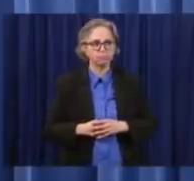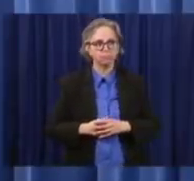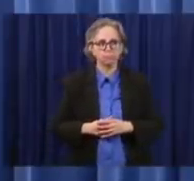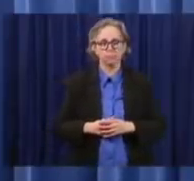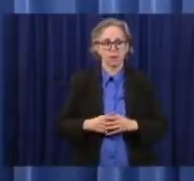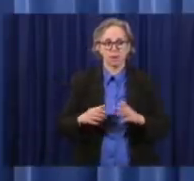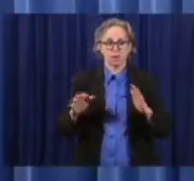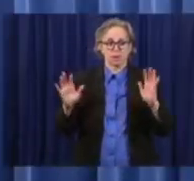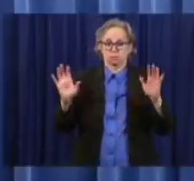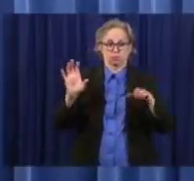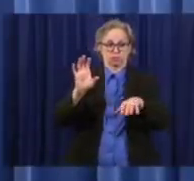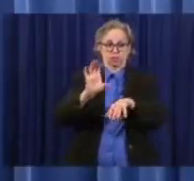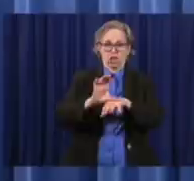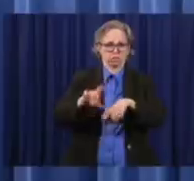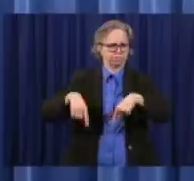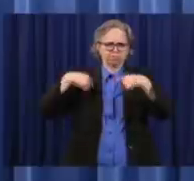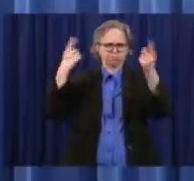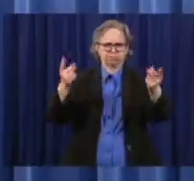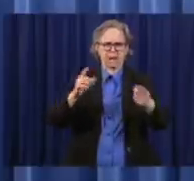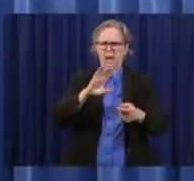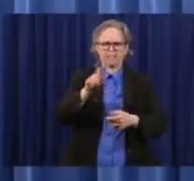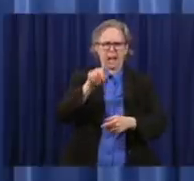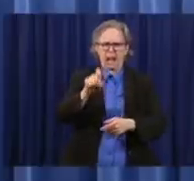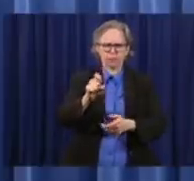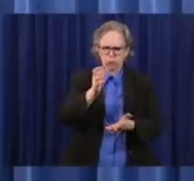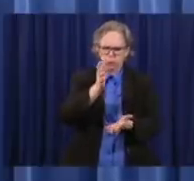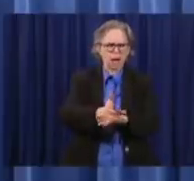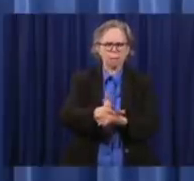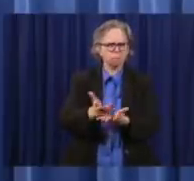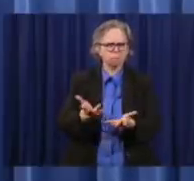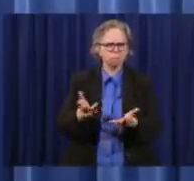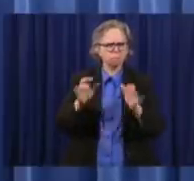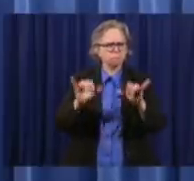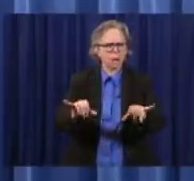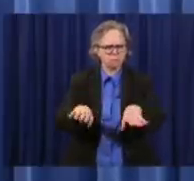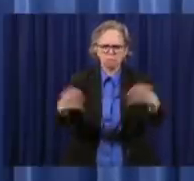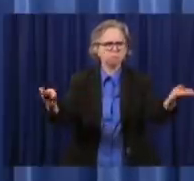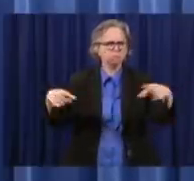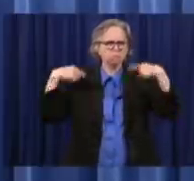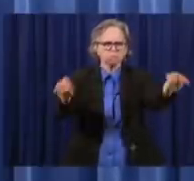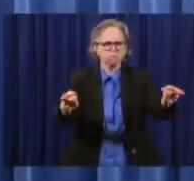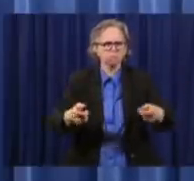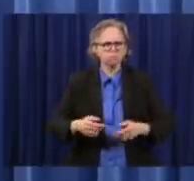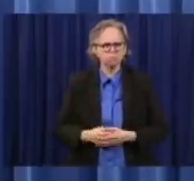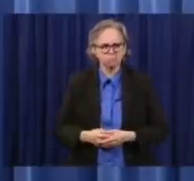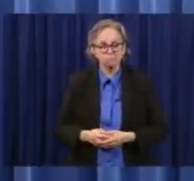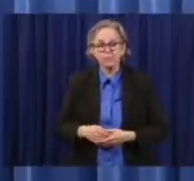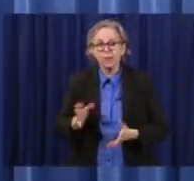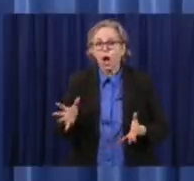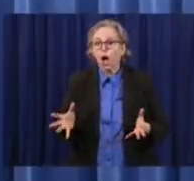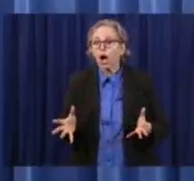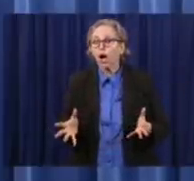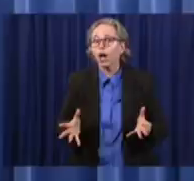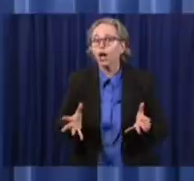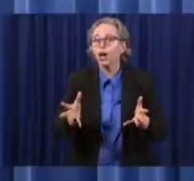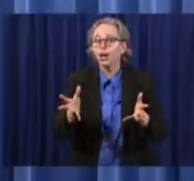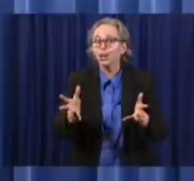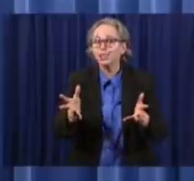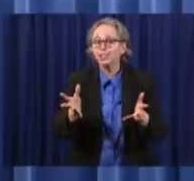Churches have never had to stop. Again, we have encouraged them not to